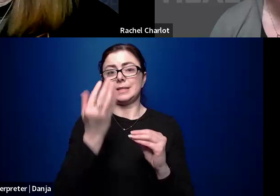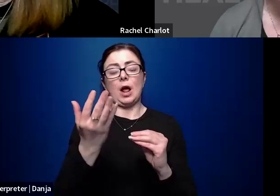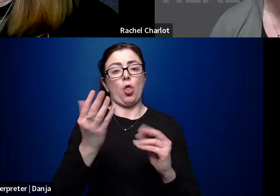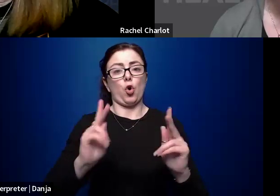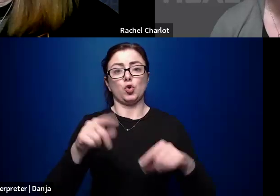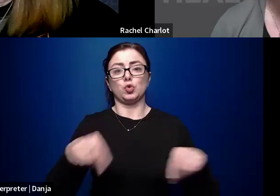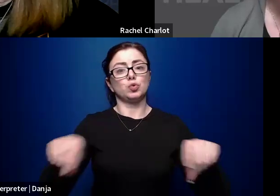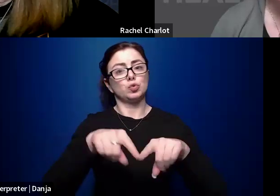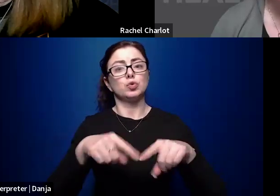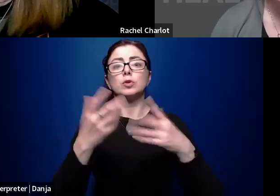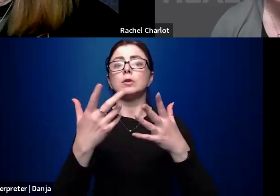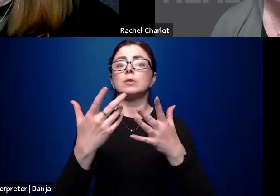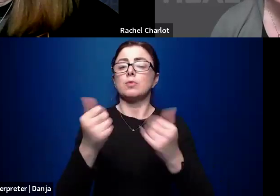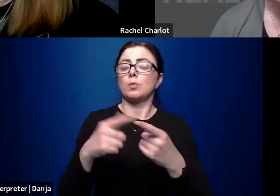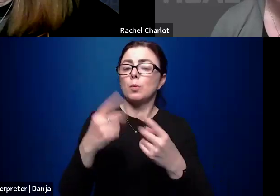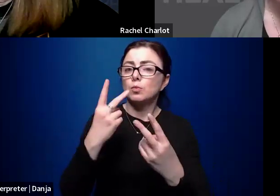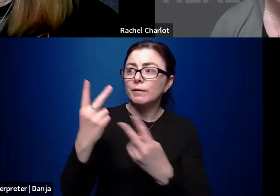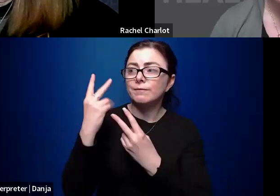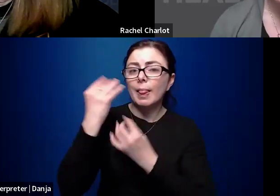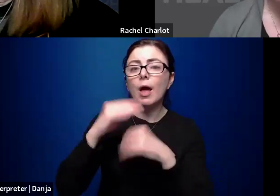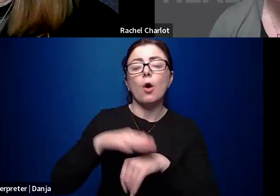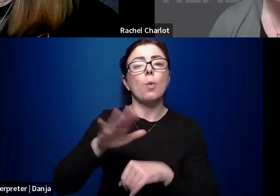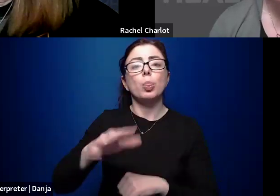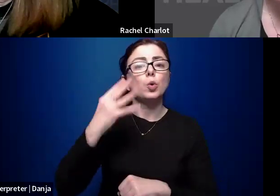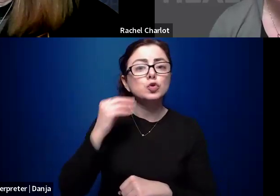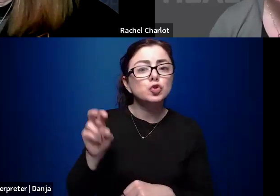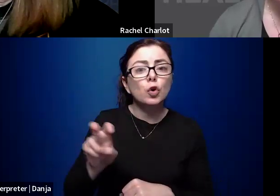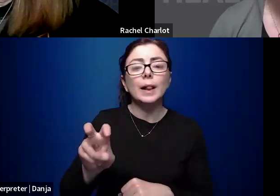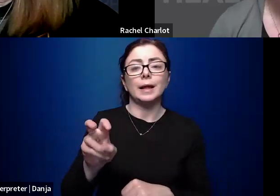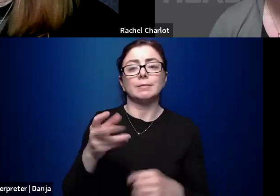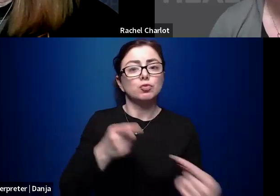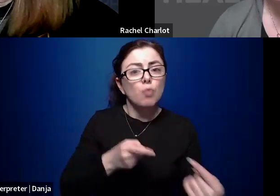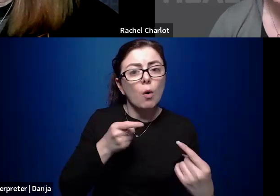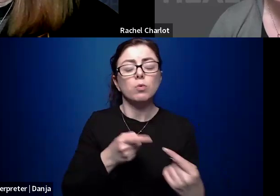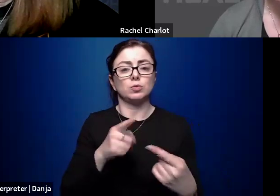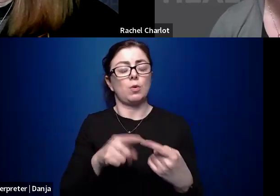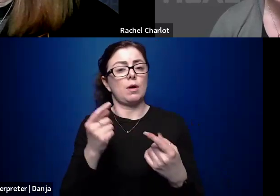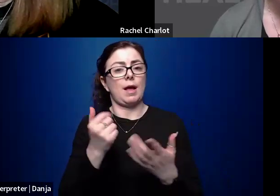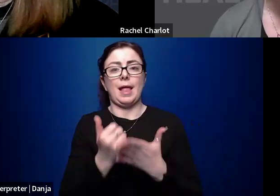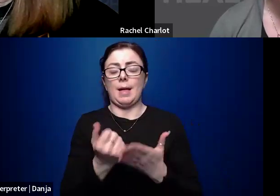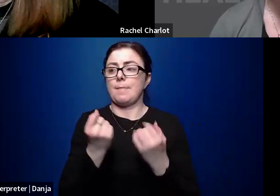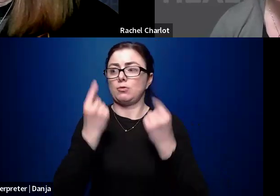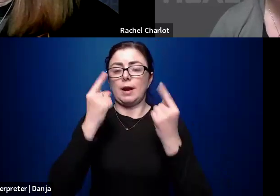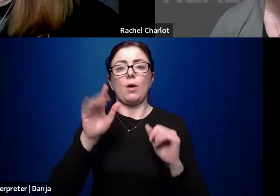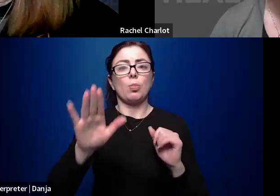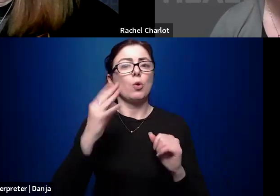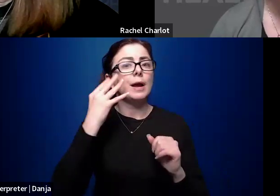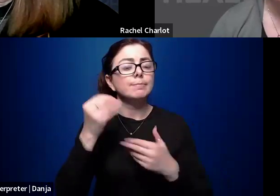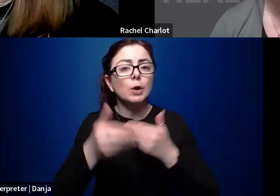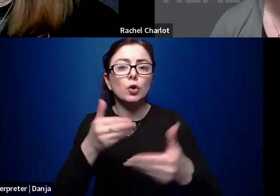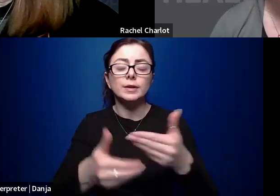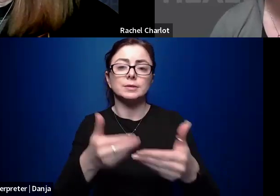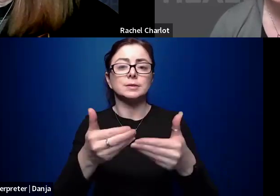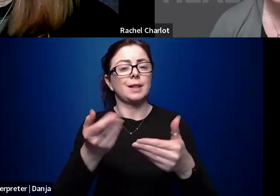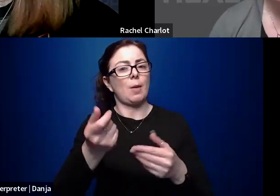help understand their journey a little bit more. This process is not only reflective and transformative to